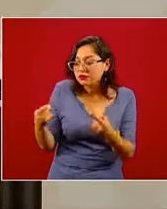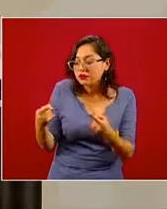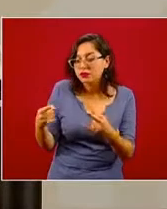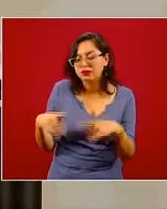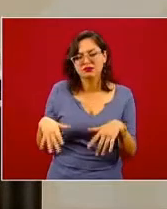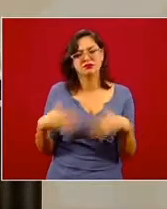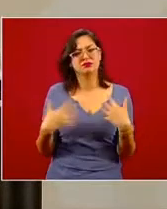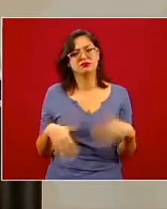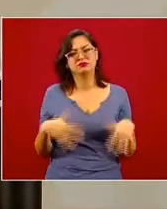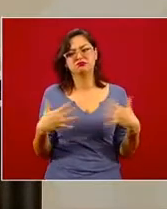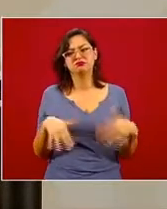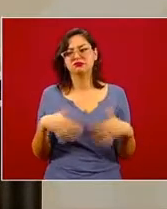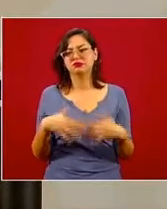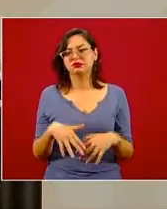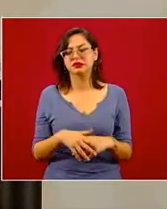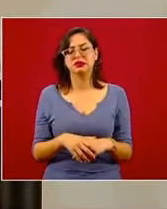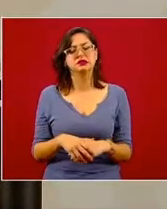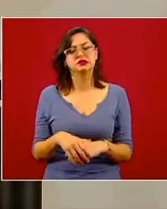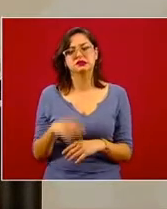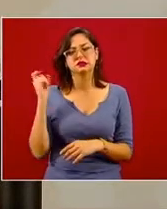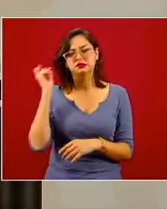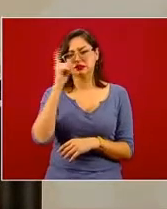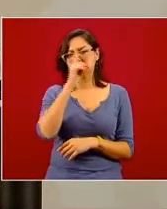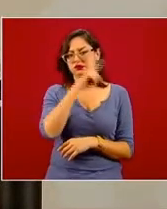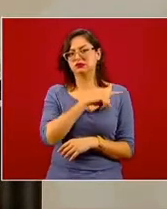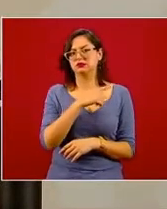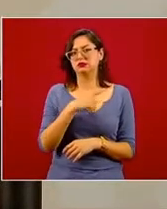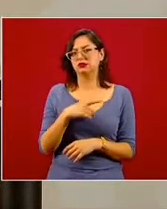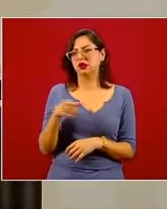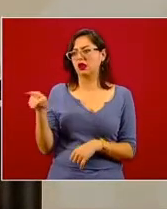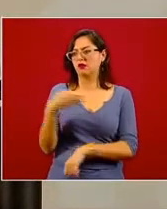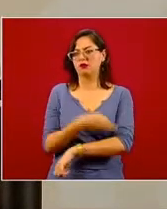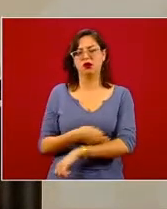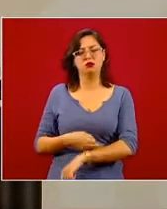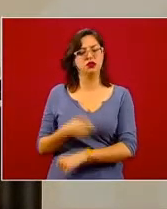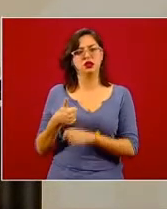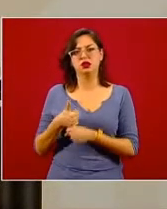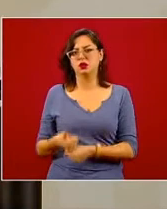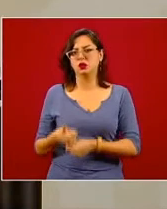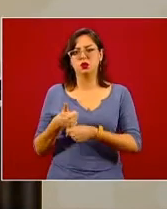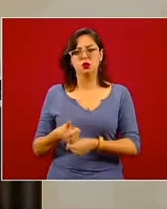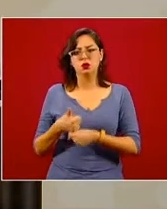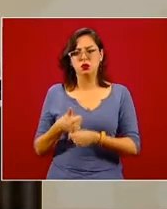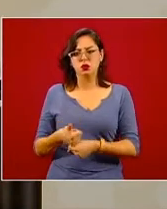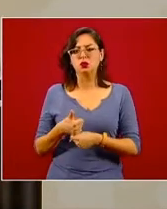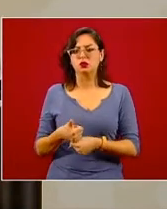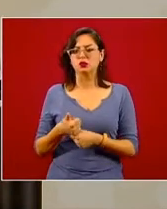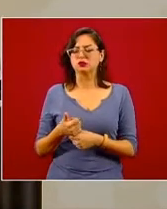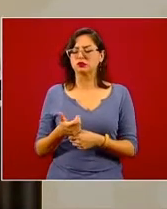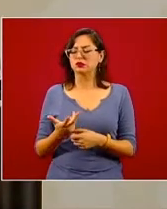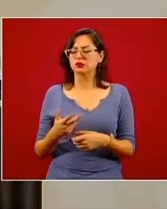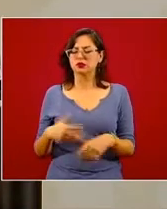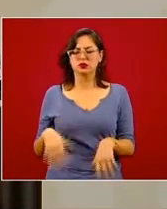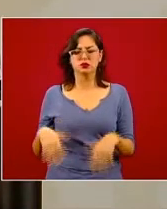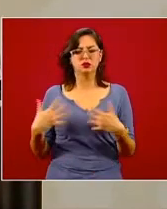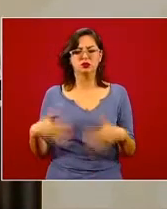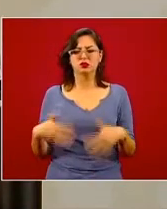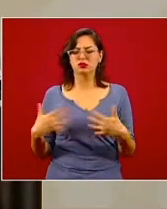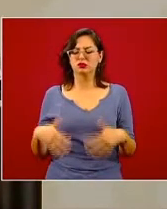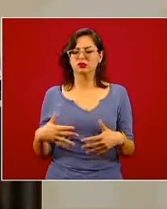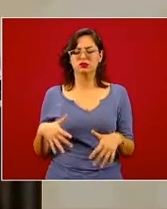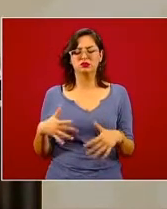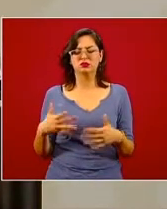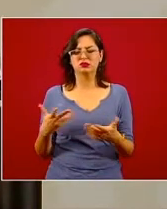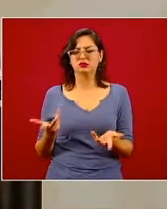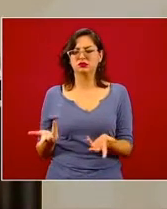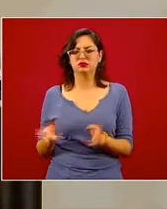very Estoy specific seguro que las and very familias estarán sad sufriendo case. una I mean, I'm importante sure that families are tribulación, un going